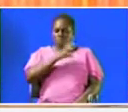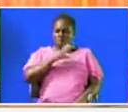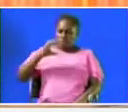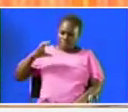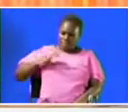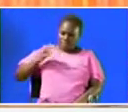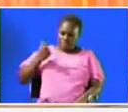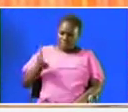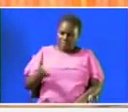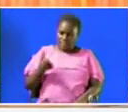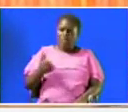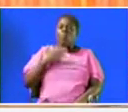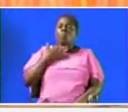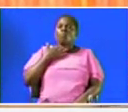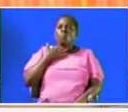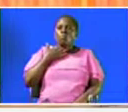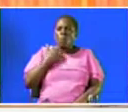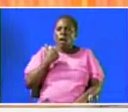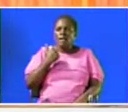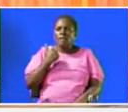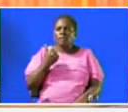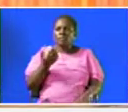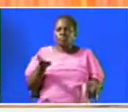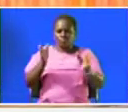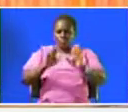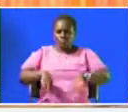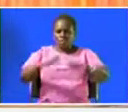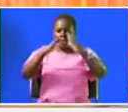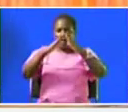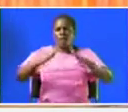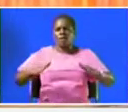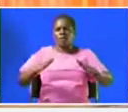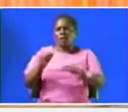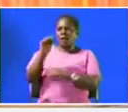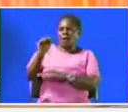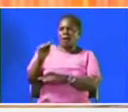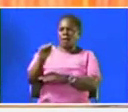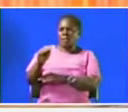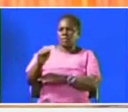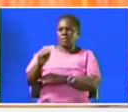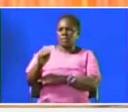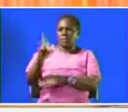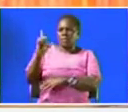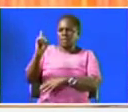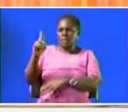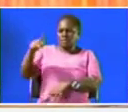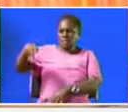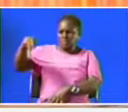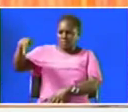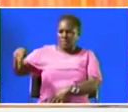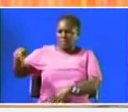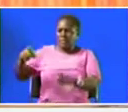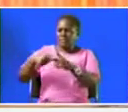shall seek the resolution of the House to ask the Director of Public Prosecution